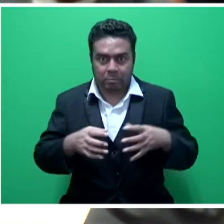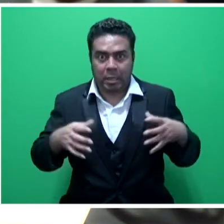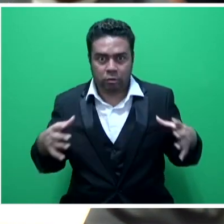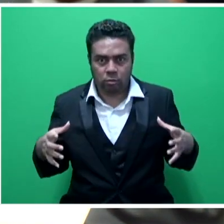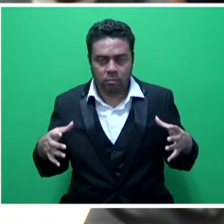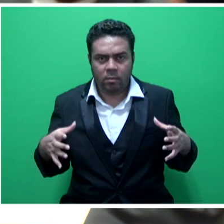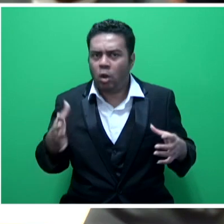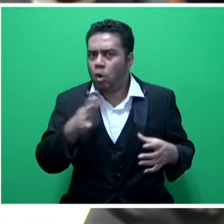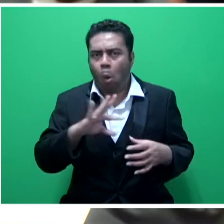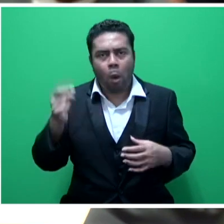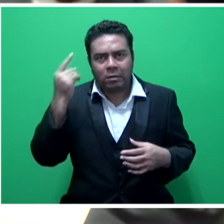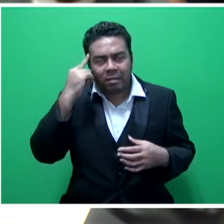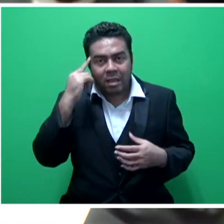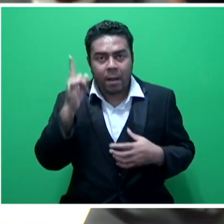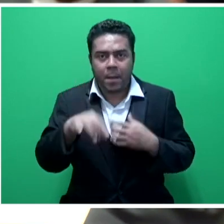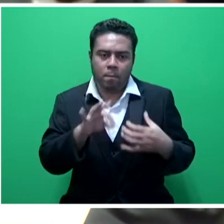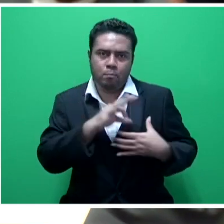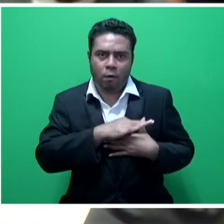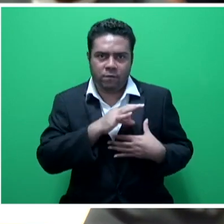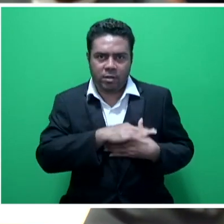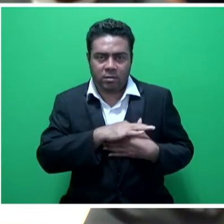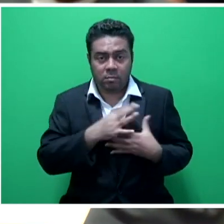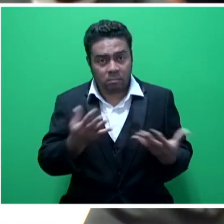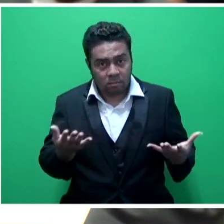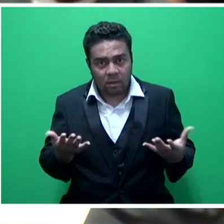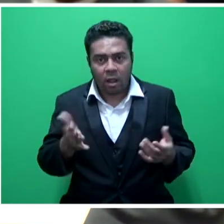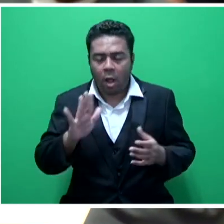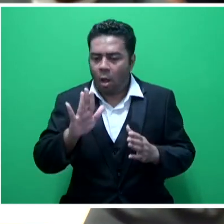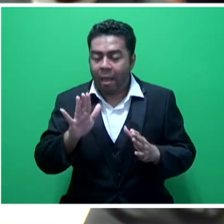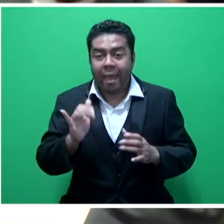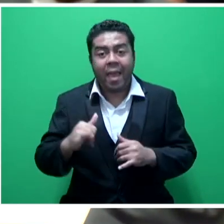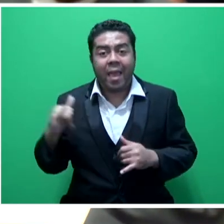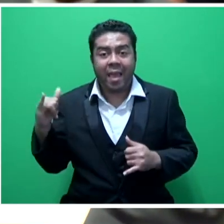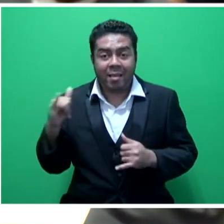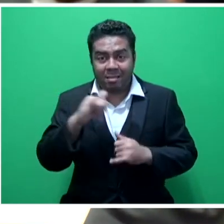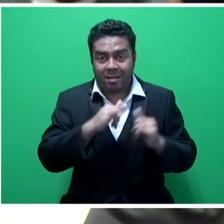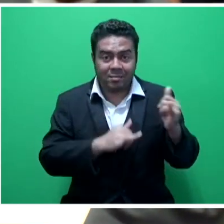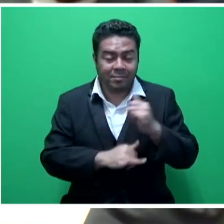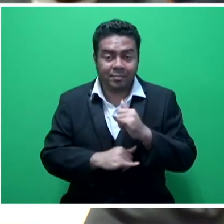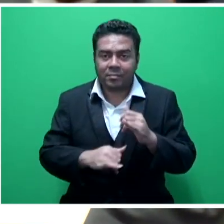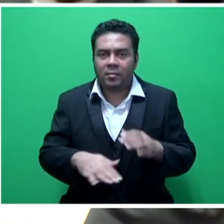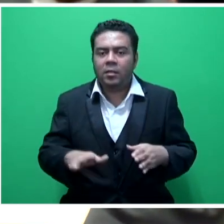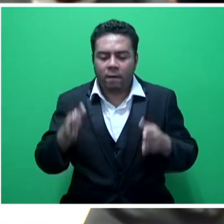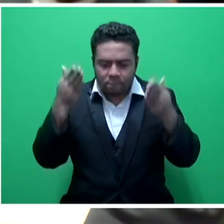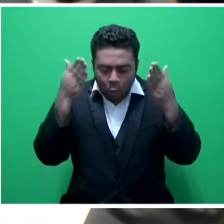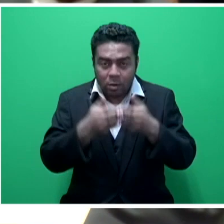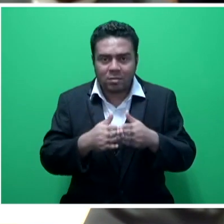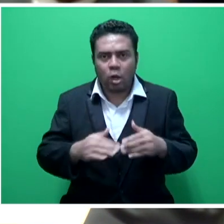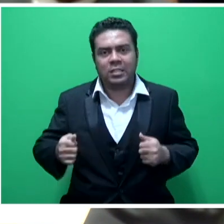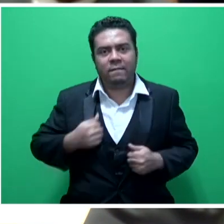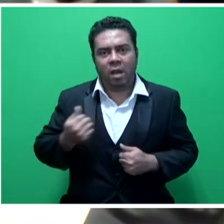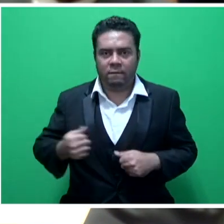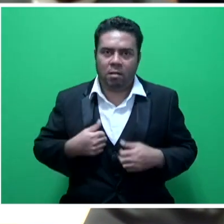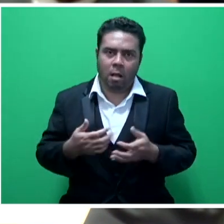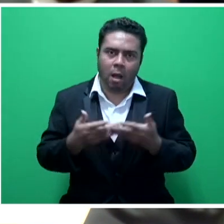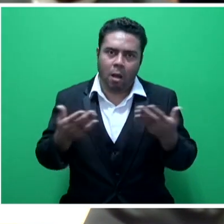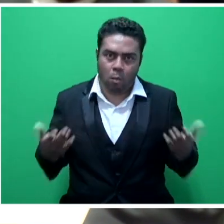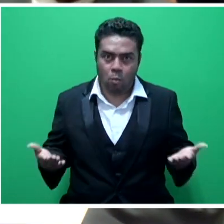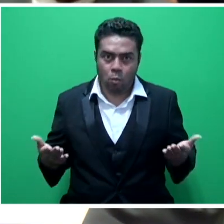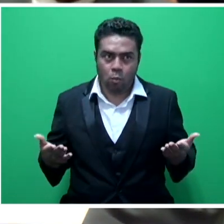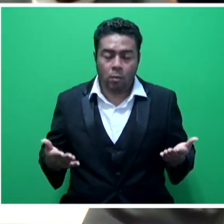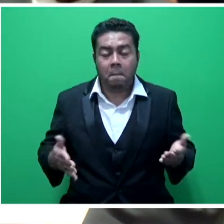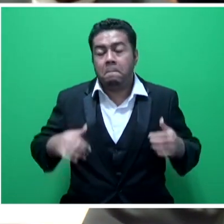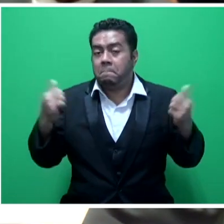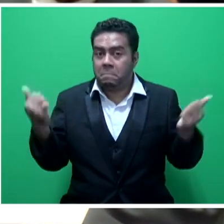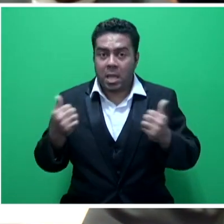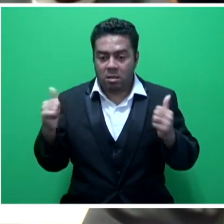thinking about profits. Airlines are focused on survival. And without drastic financial interventions,